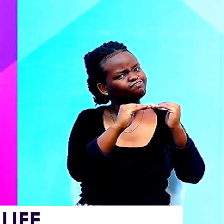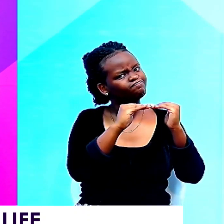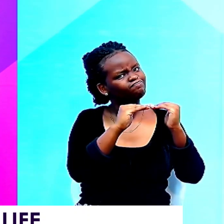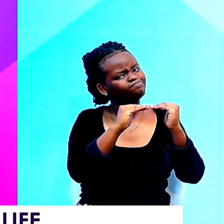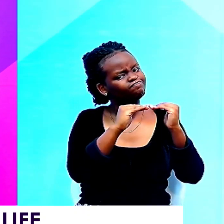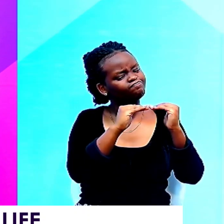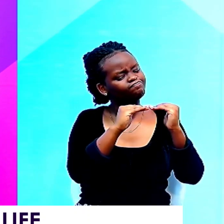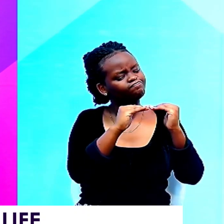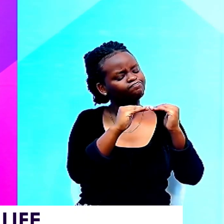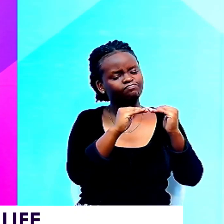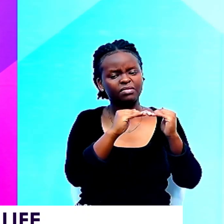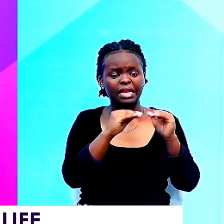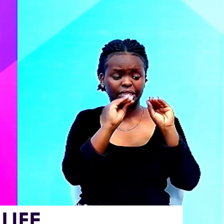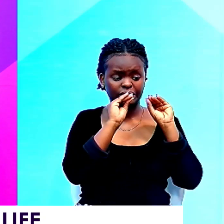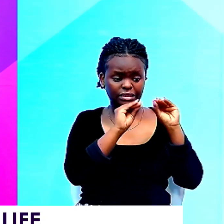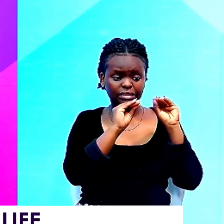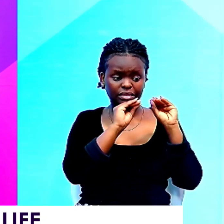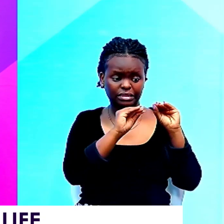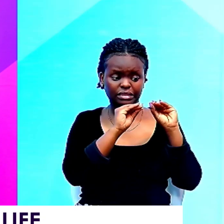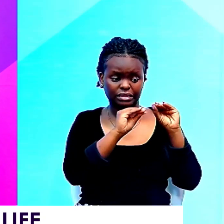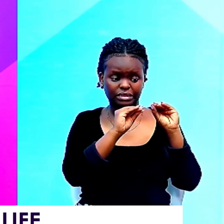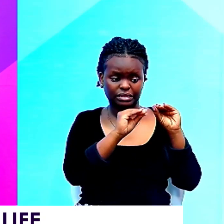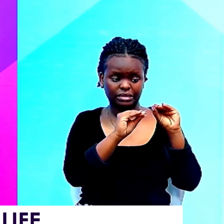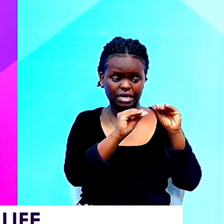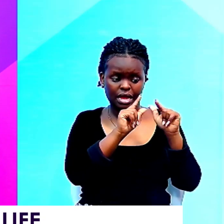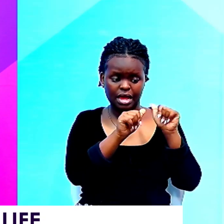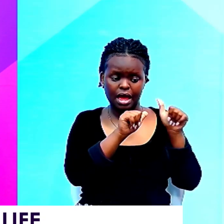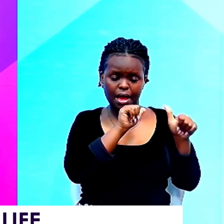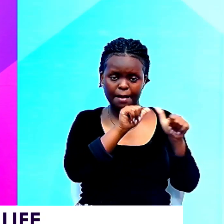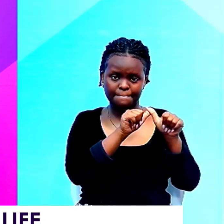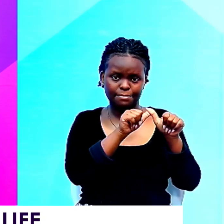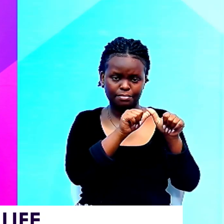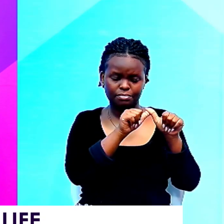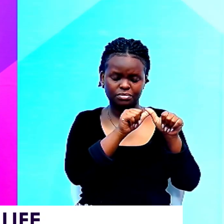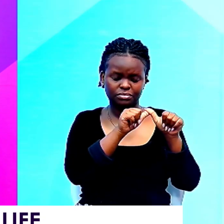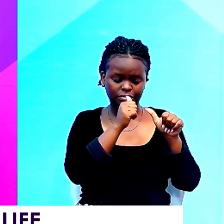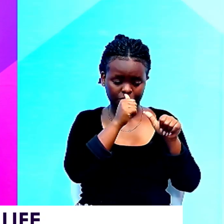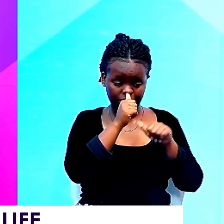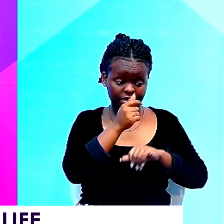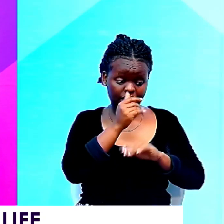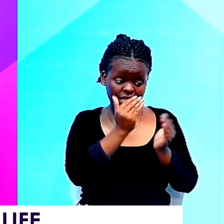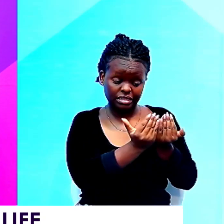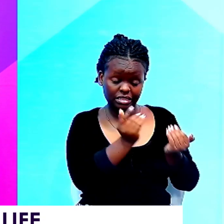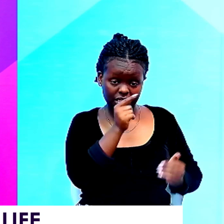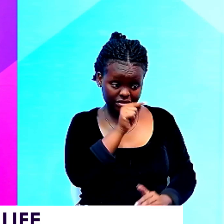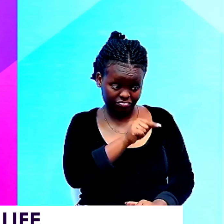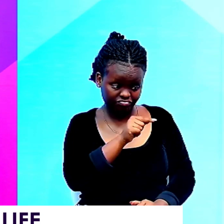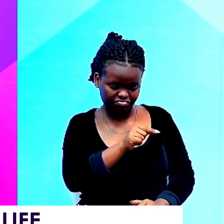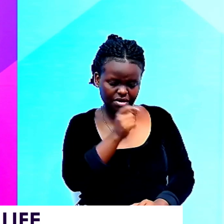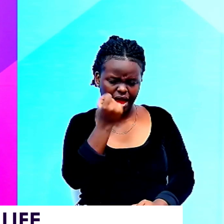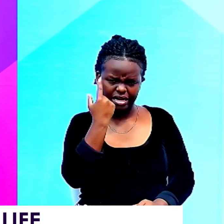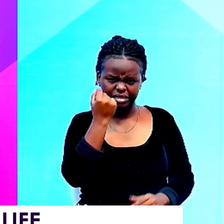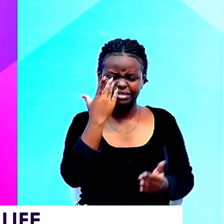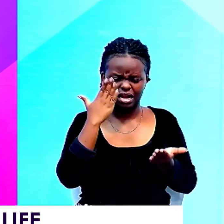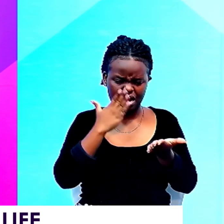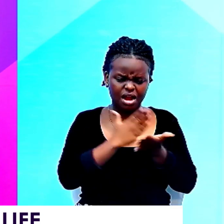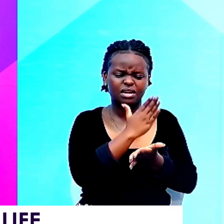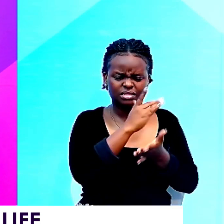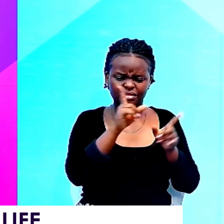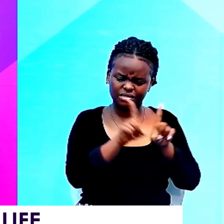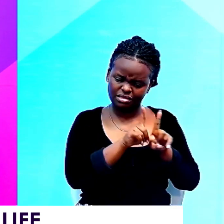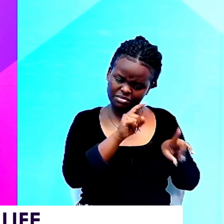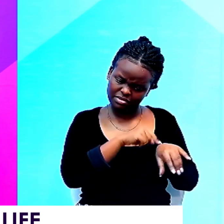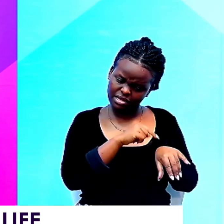bringing that civic education that this child should understand their rights while at the same